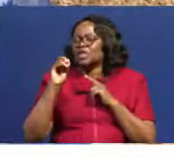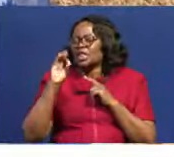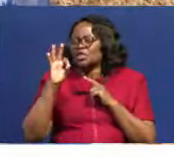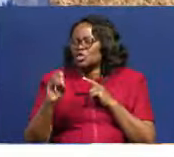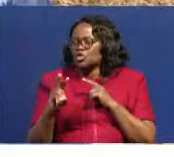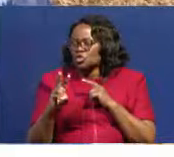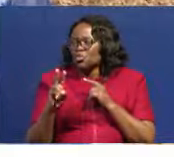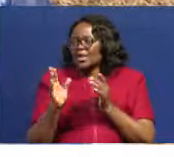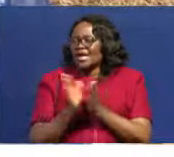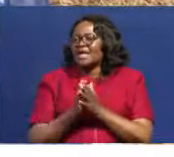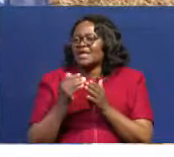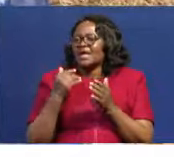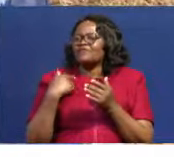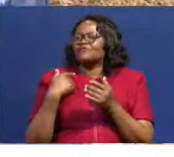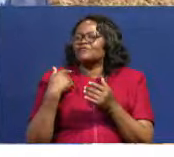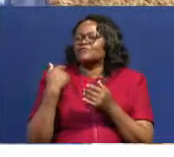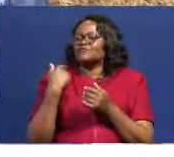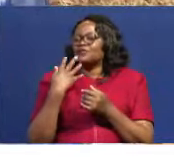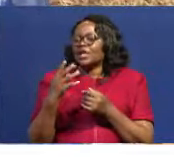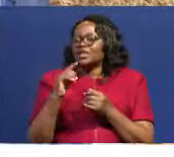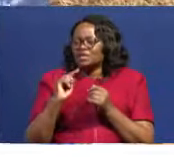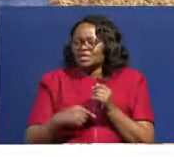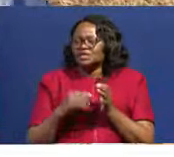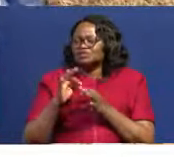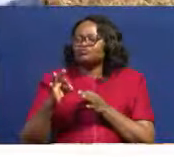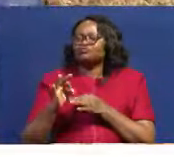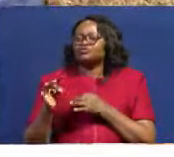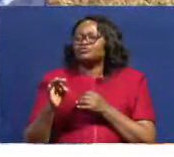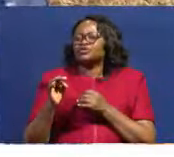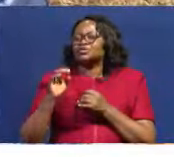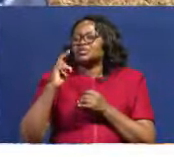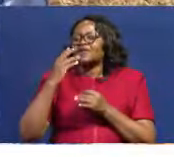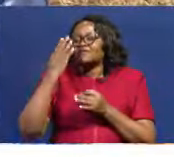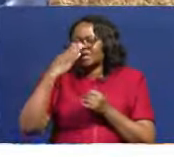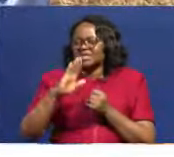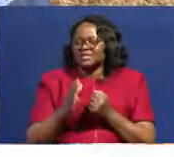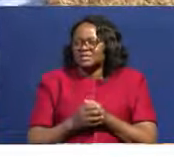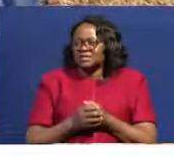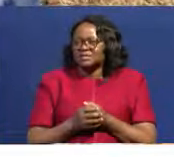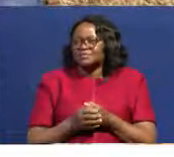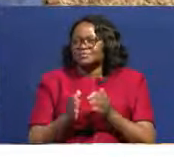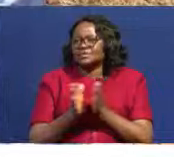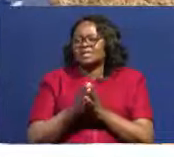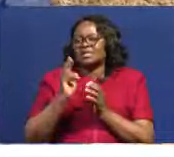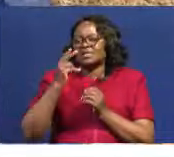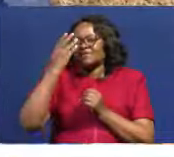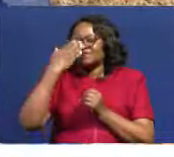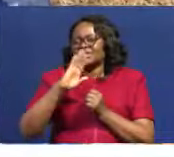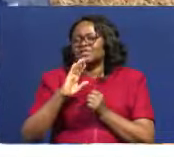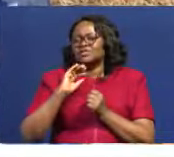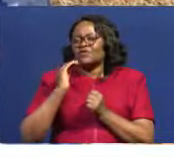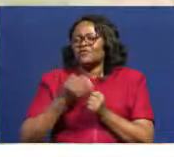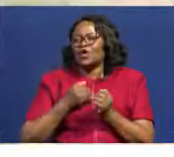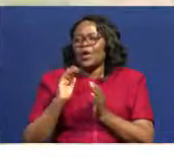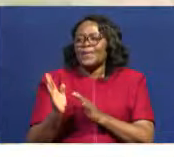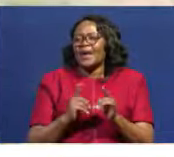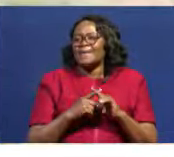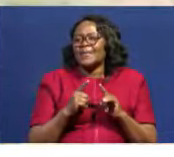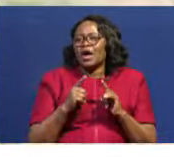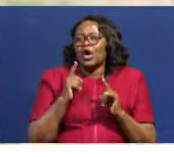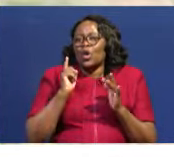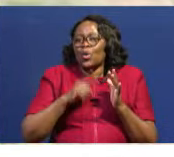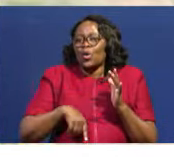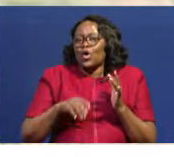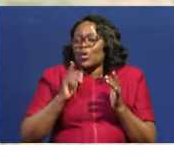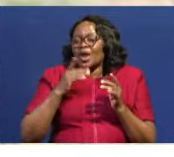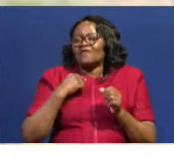we also intend to put 400,000 acres under irrigation in the second phase. The second phase of our plan, but what